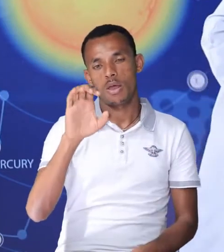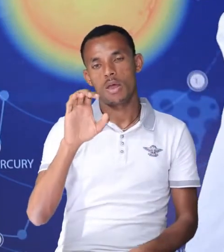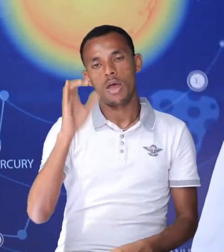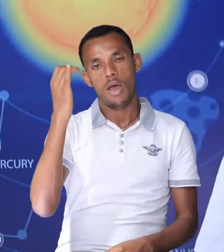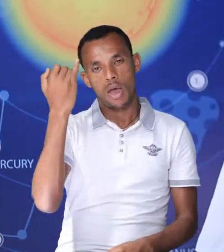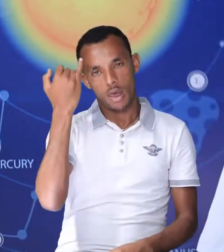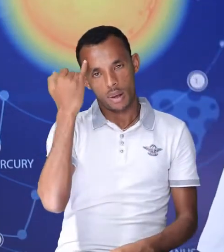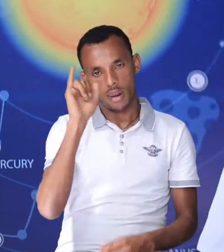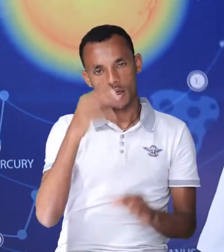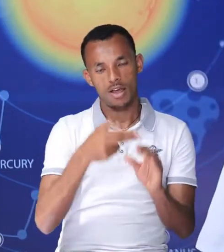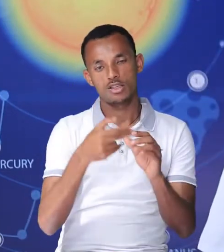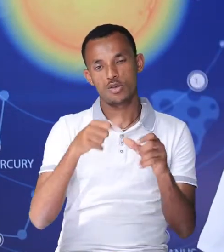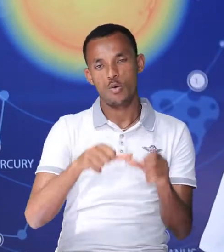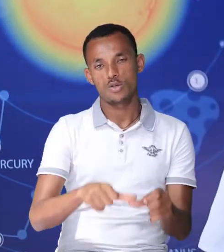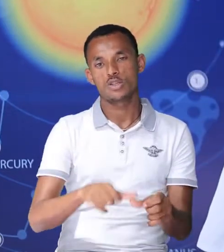constant